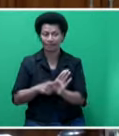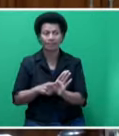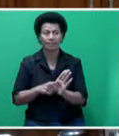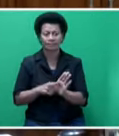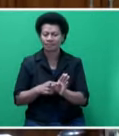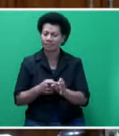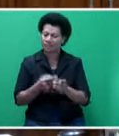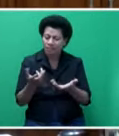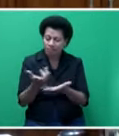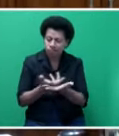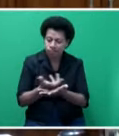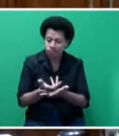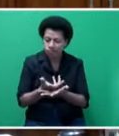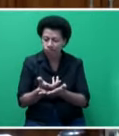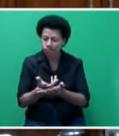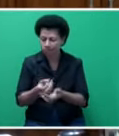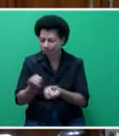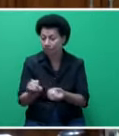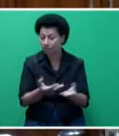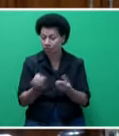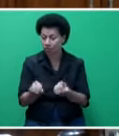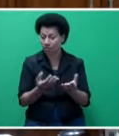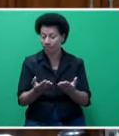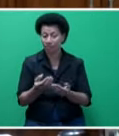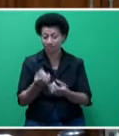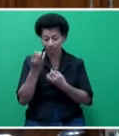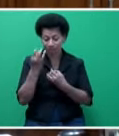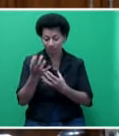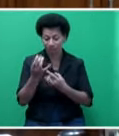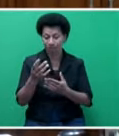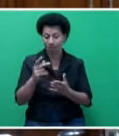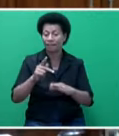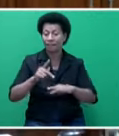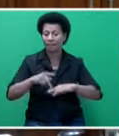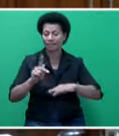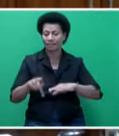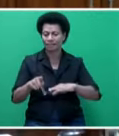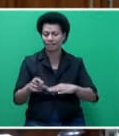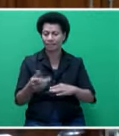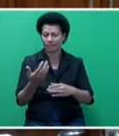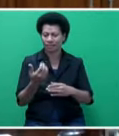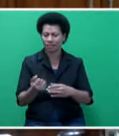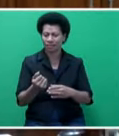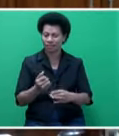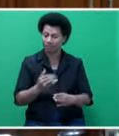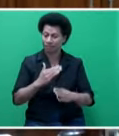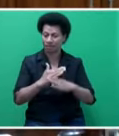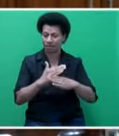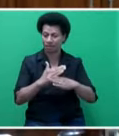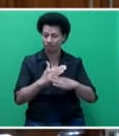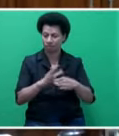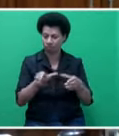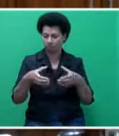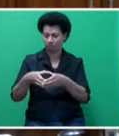of consultations. Just to inform Parliament, Mr. Speaker, sir, we actually have a polystyrene ban committee, which